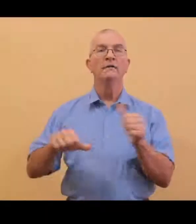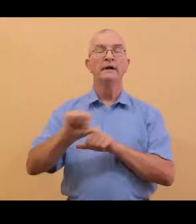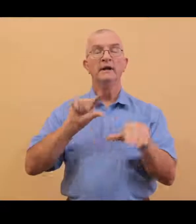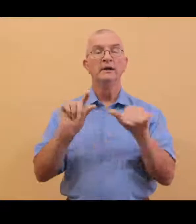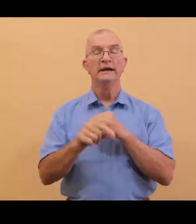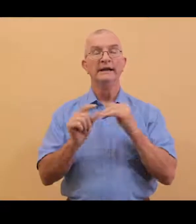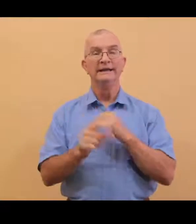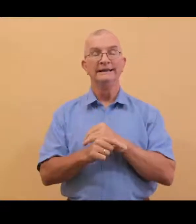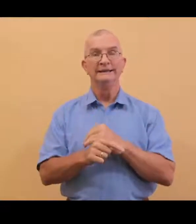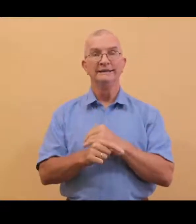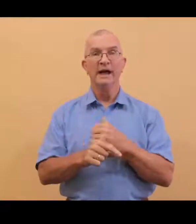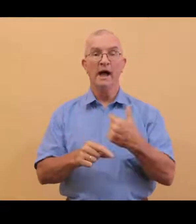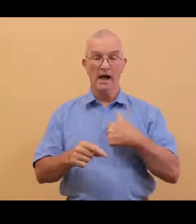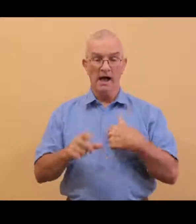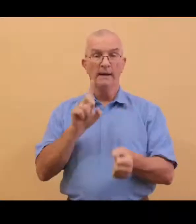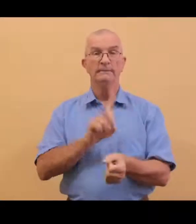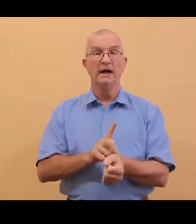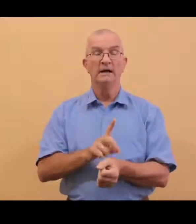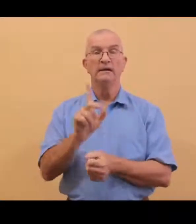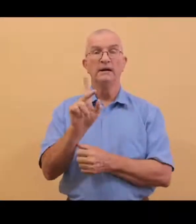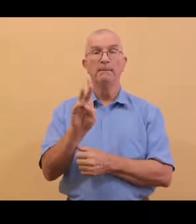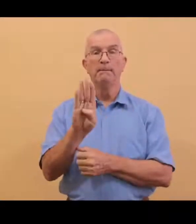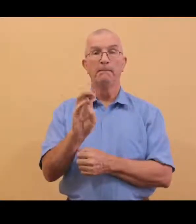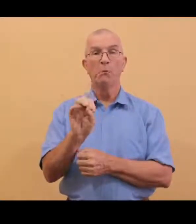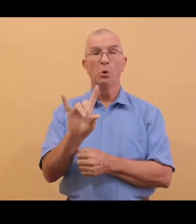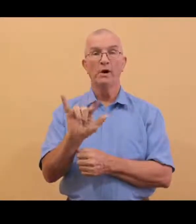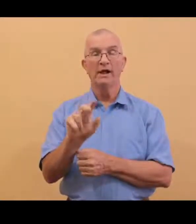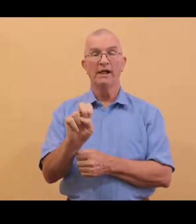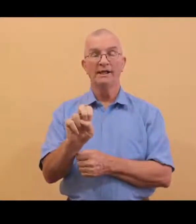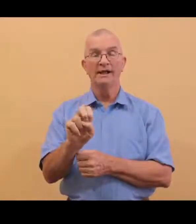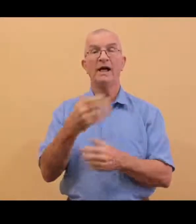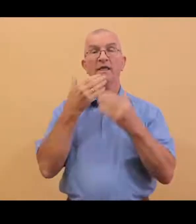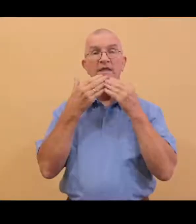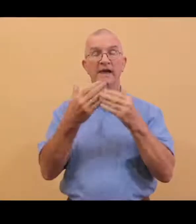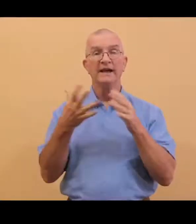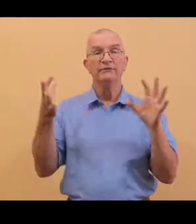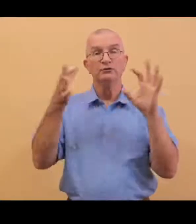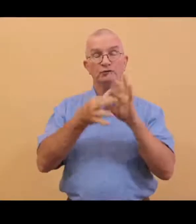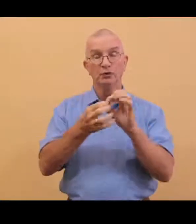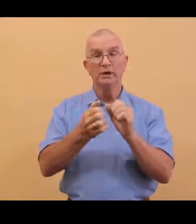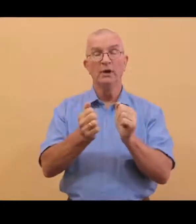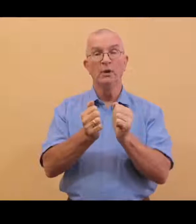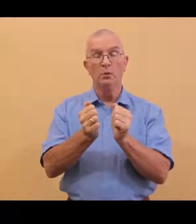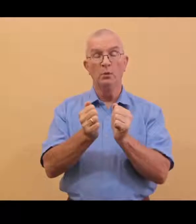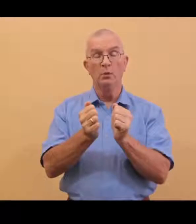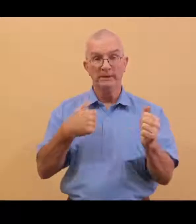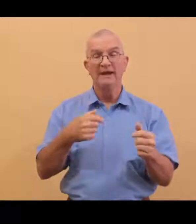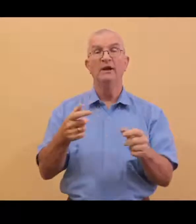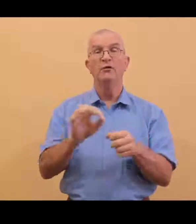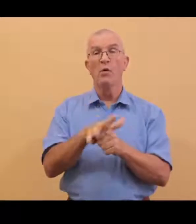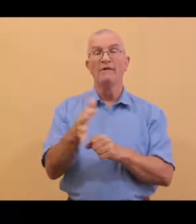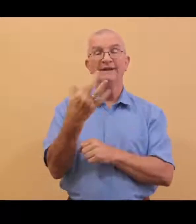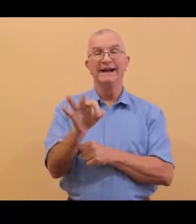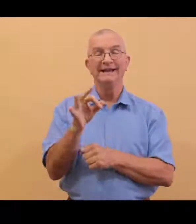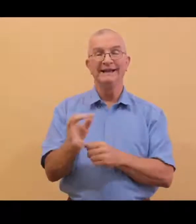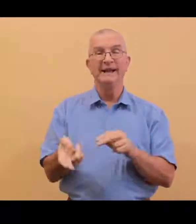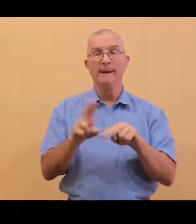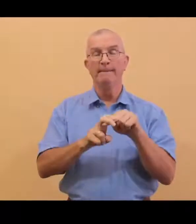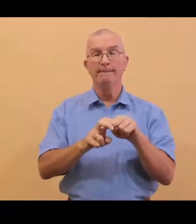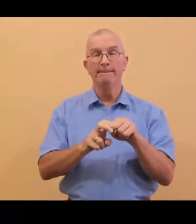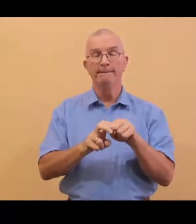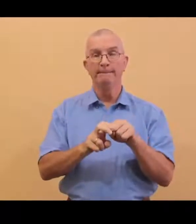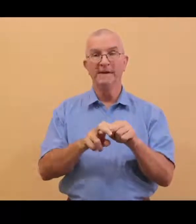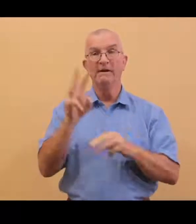Fellow Guyanese, I am Dr. Karen Gordon Boyle, and thank you for joining me for today's COVID-19 update. Now